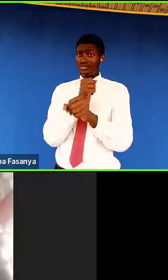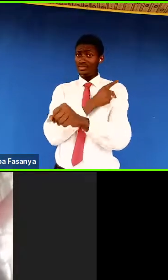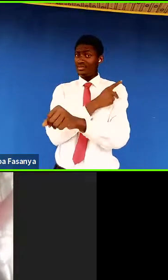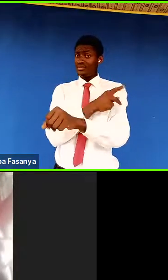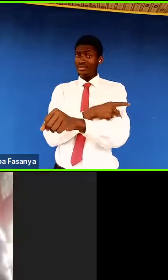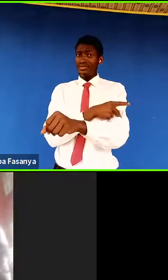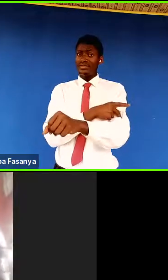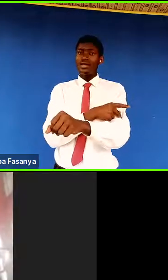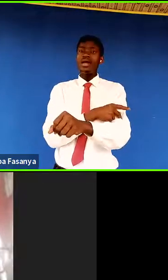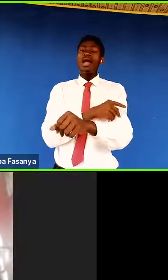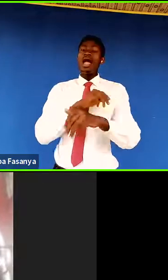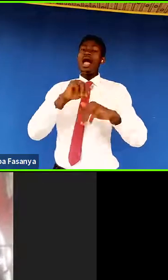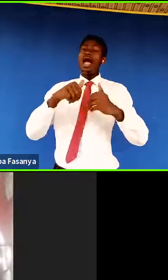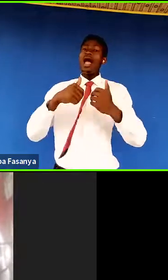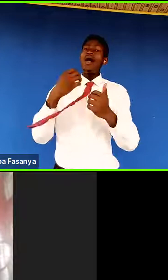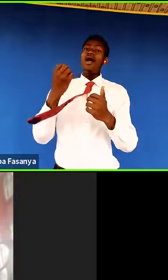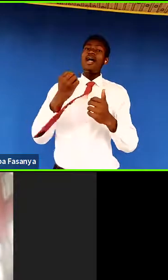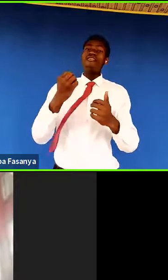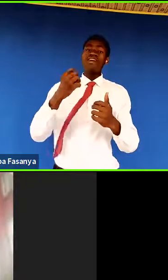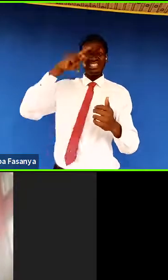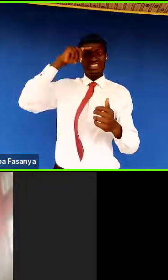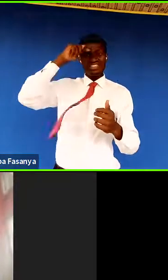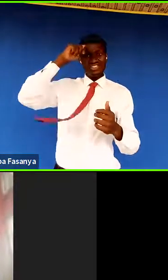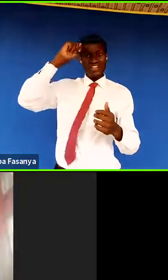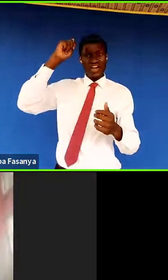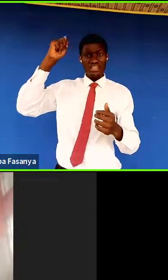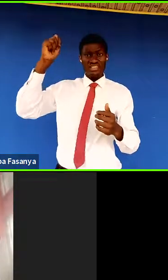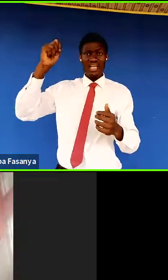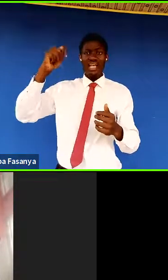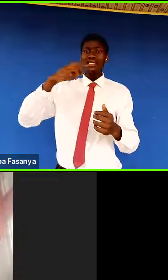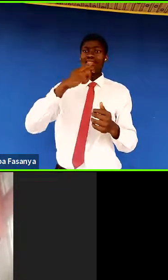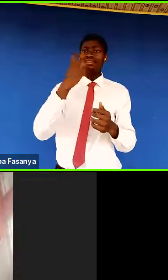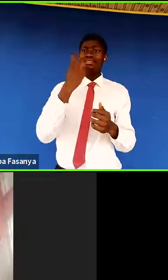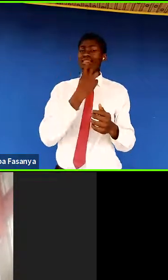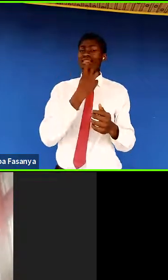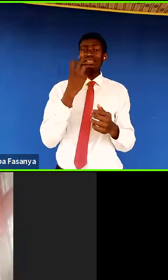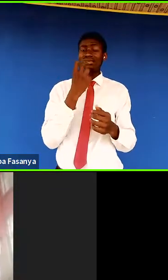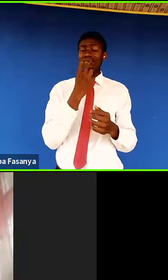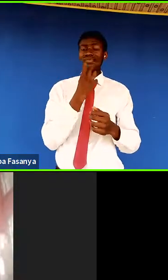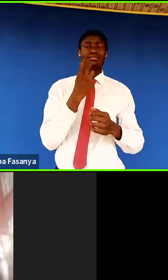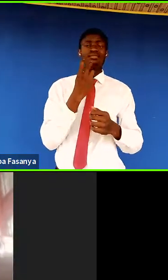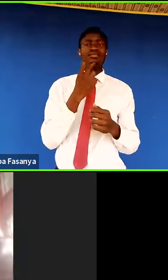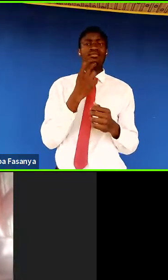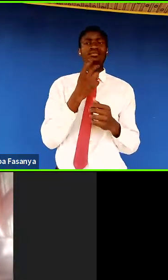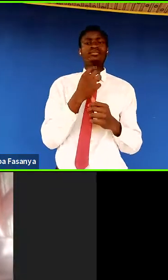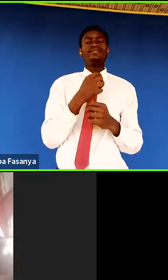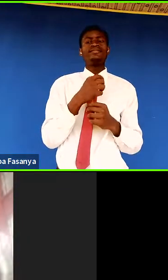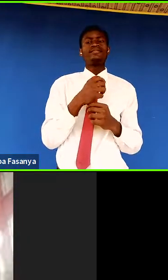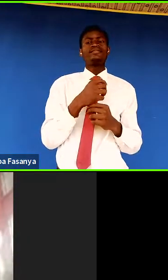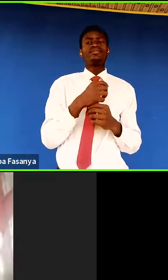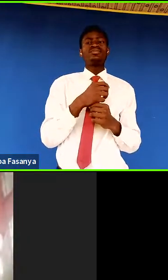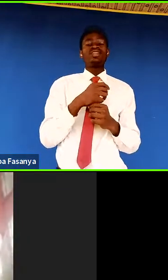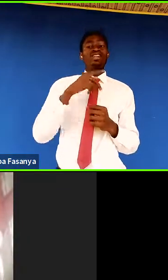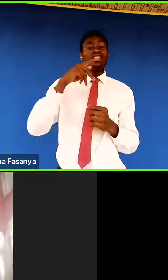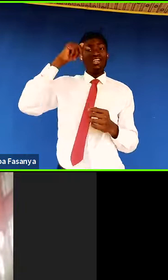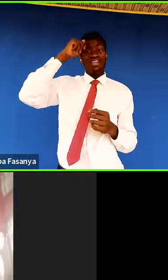theoretically speaking, okay, can you hear me? Yes, we can, ma. Okay, theoretically speaking, what happens